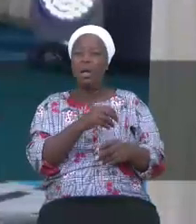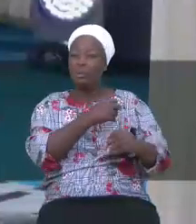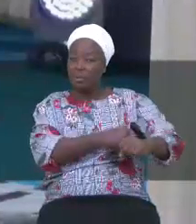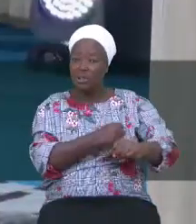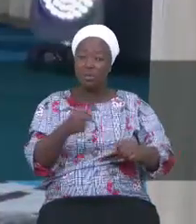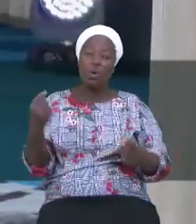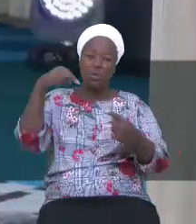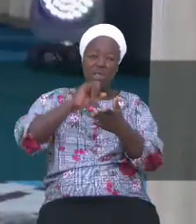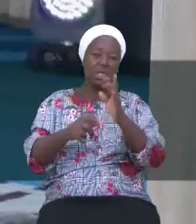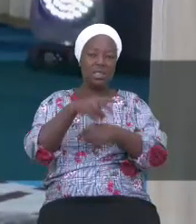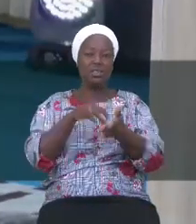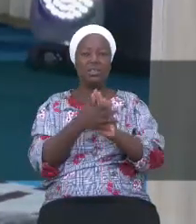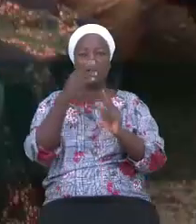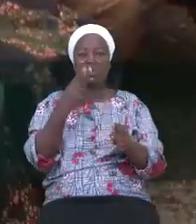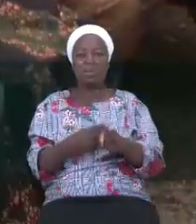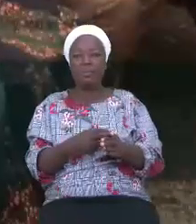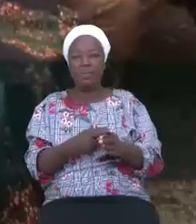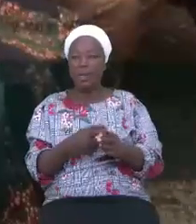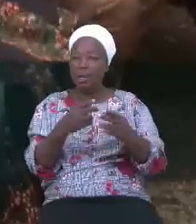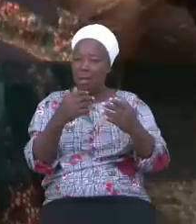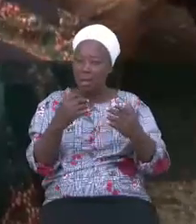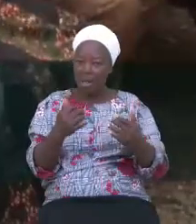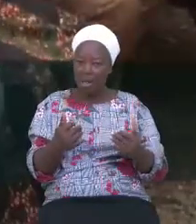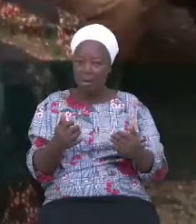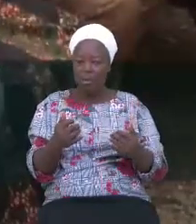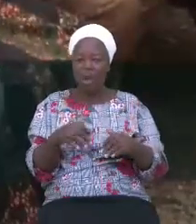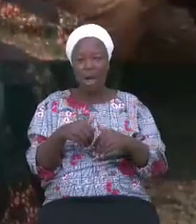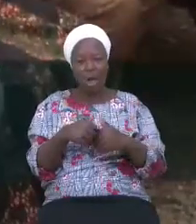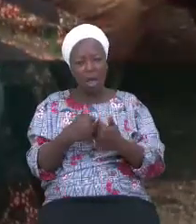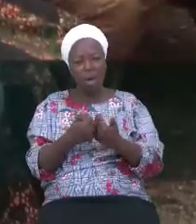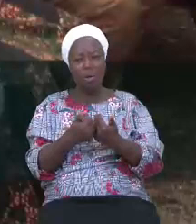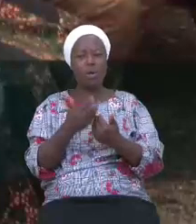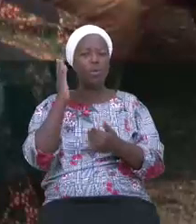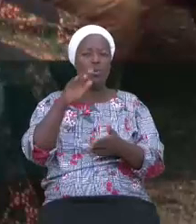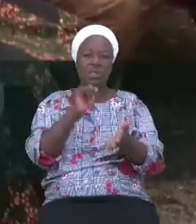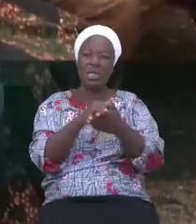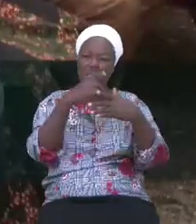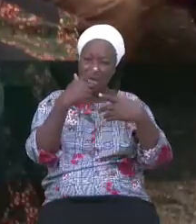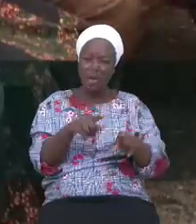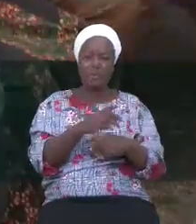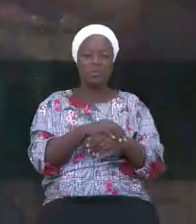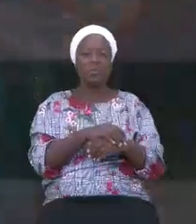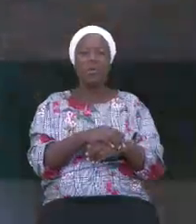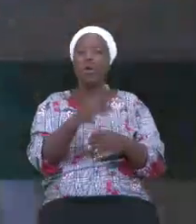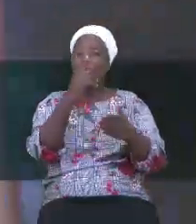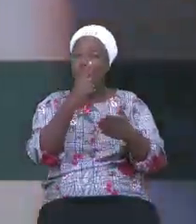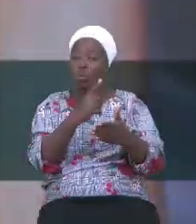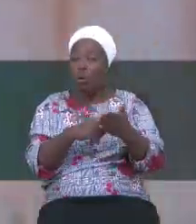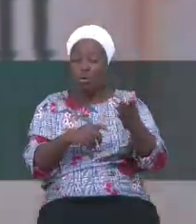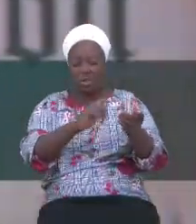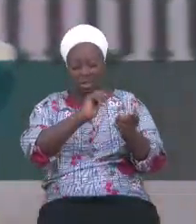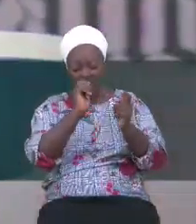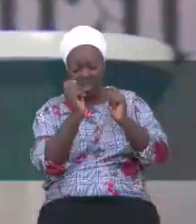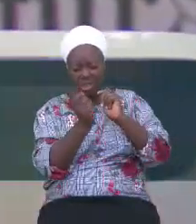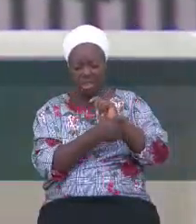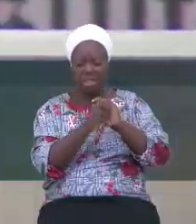in Jesus' name. Now, how will that happen? What change can